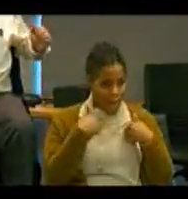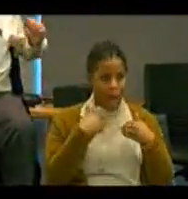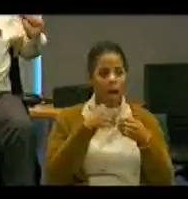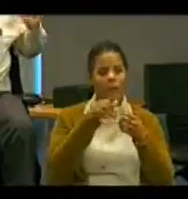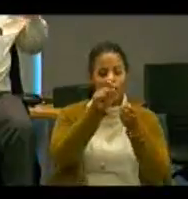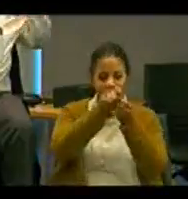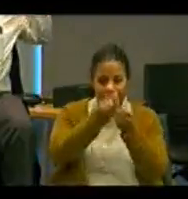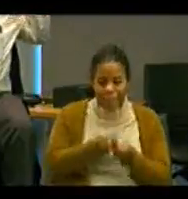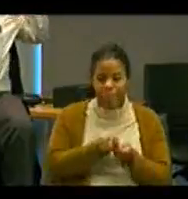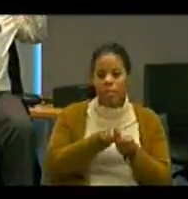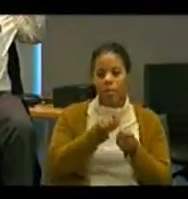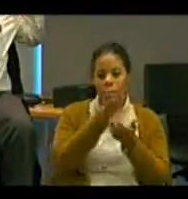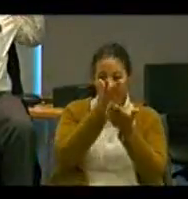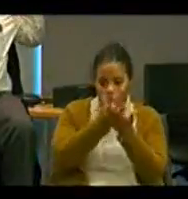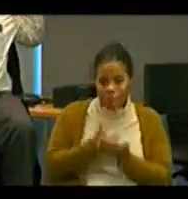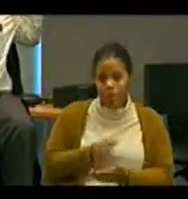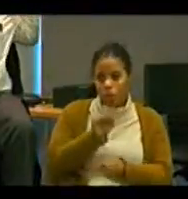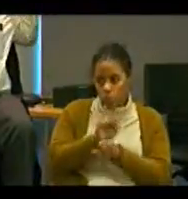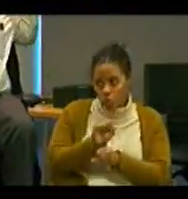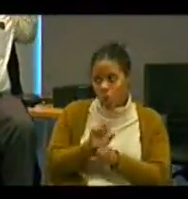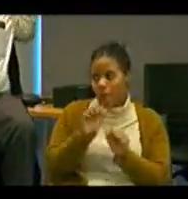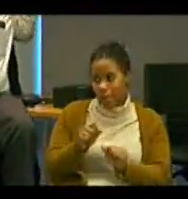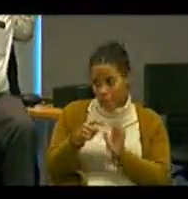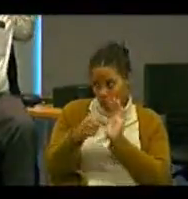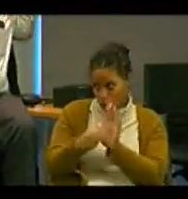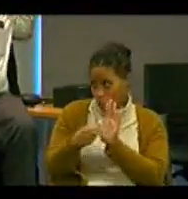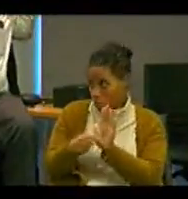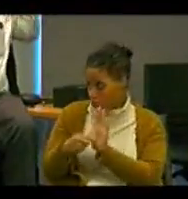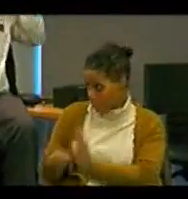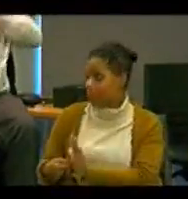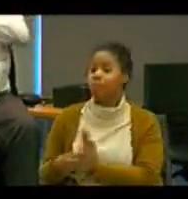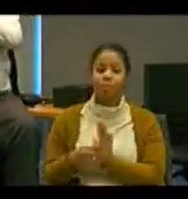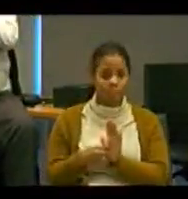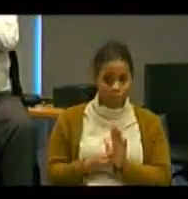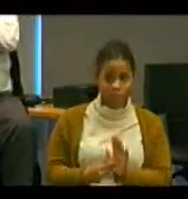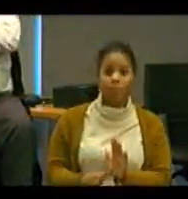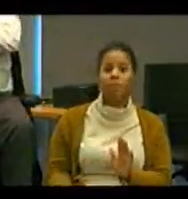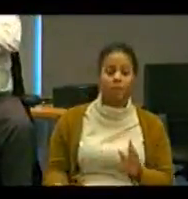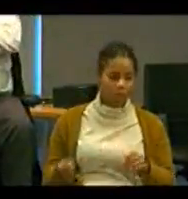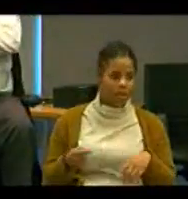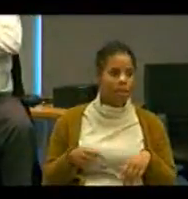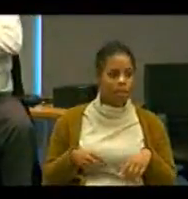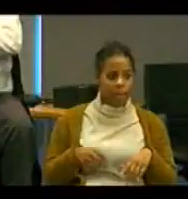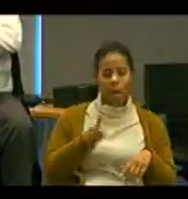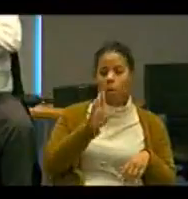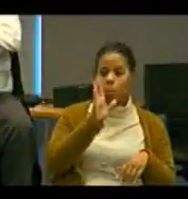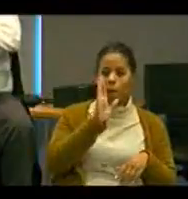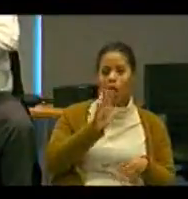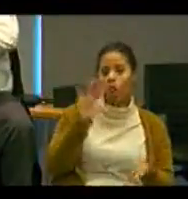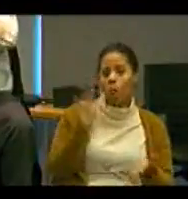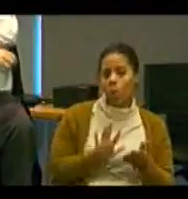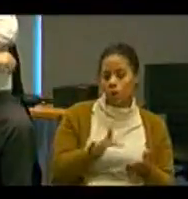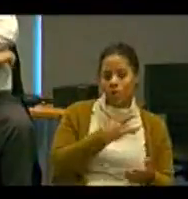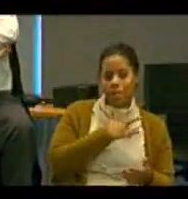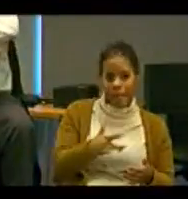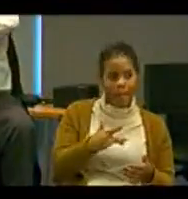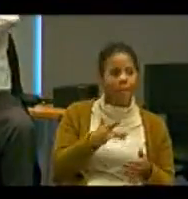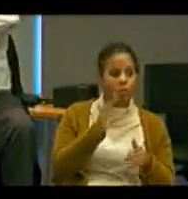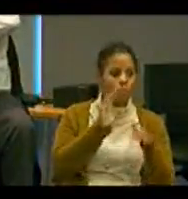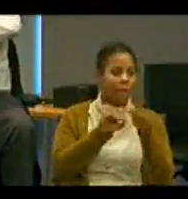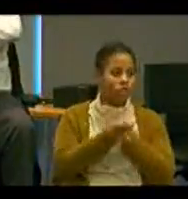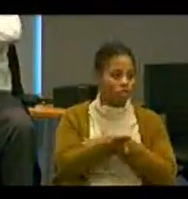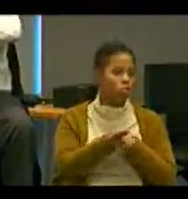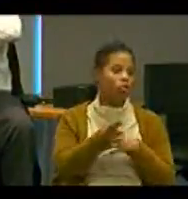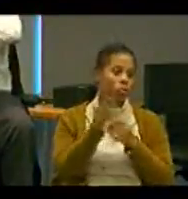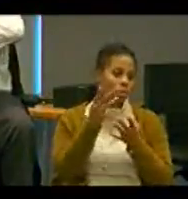you receive the disability identification and access treatment, it lowers your likelihood of entering the school to prison pipeline. Great, and I would